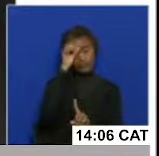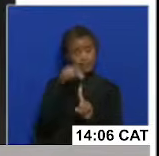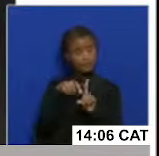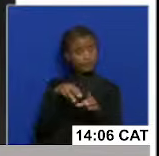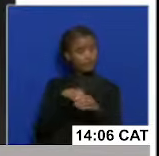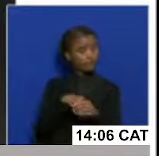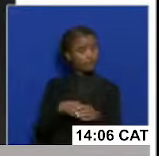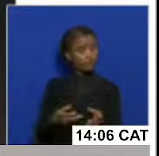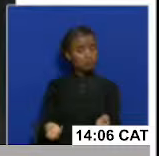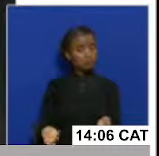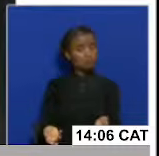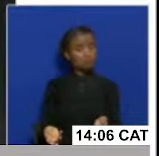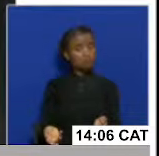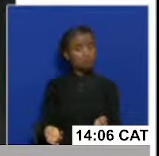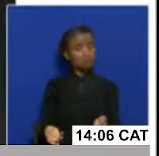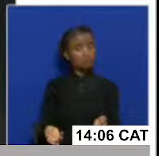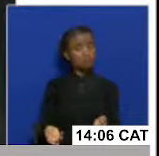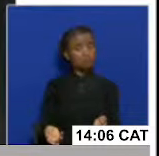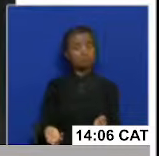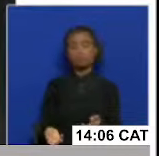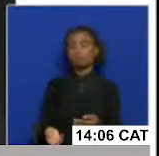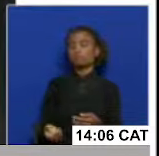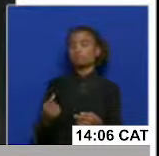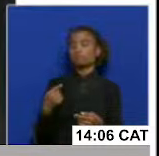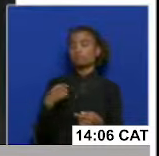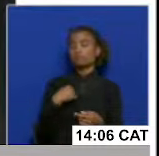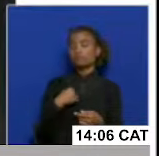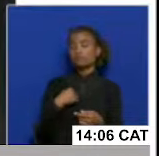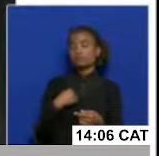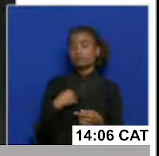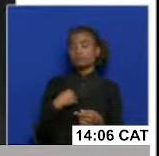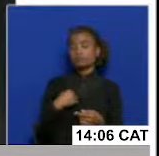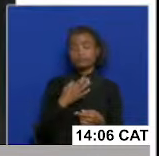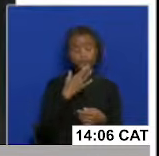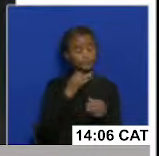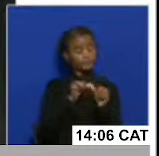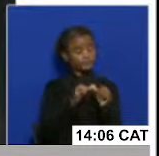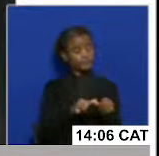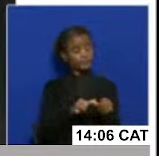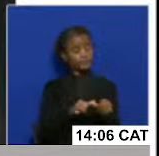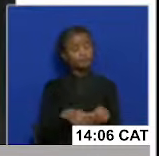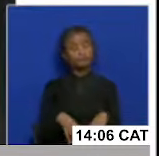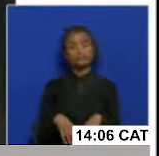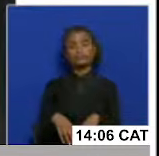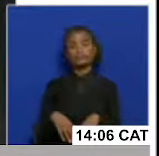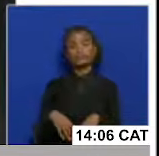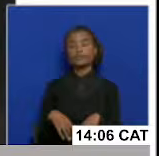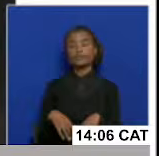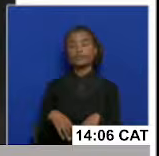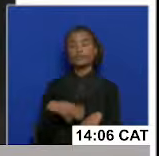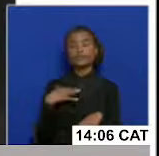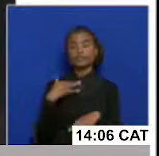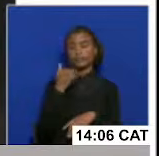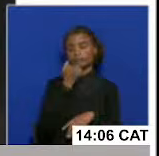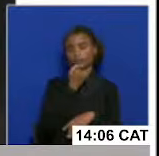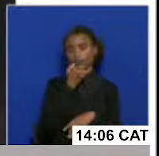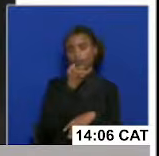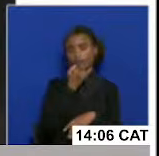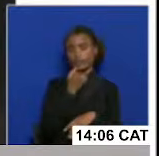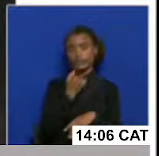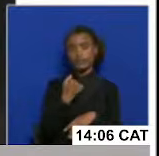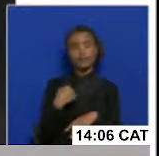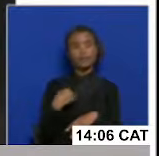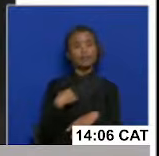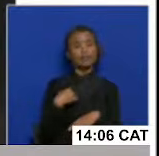Is it I because was you didn't... afraid to be. Please continue. Okay, I'm sorry. I meant to say I